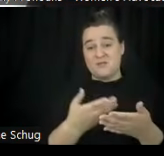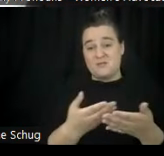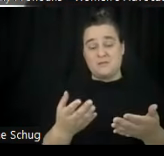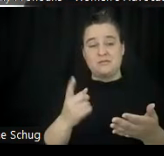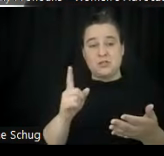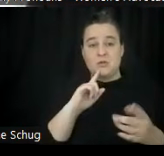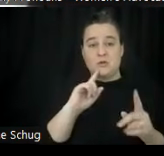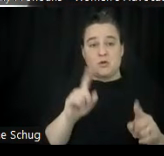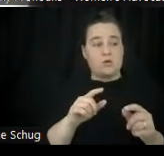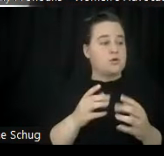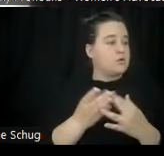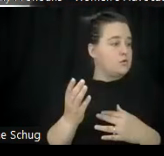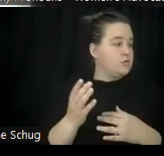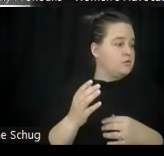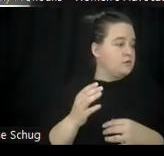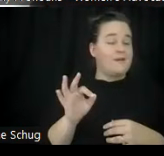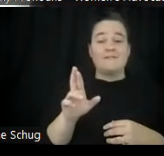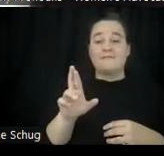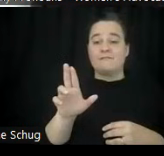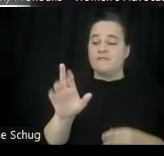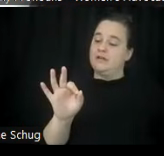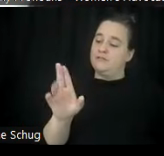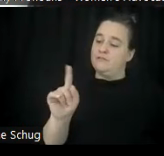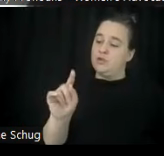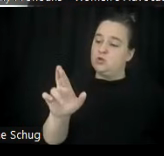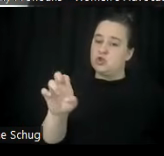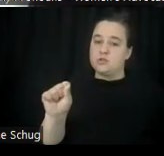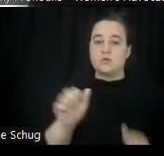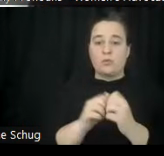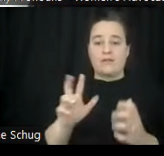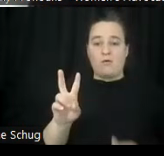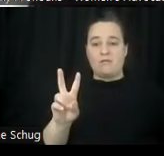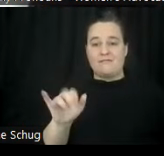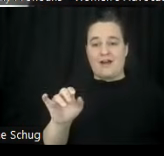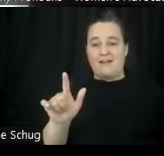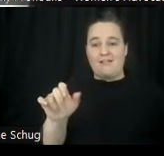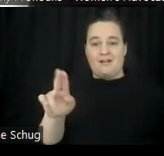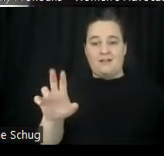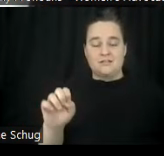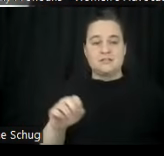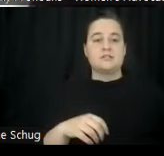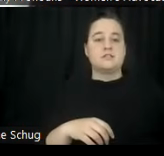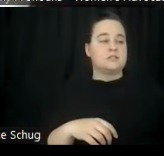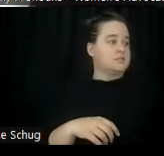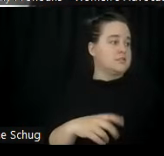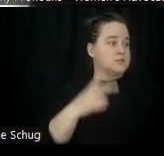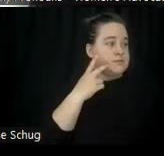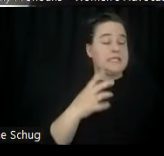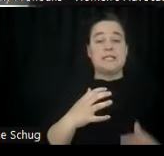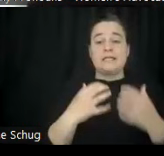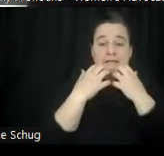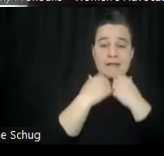Futures Without Violence. And so we'll put those links in the chat now, but there's a Caring for You or Caring